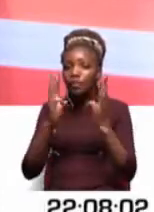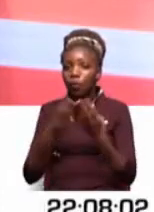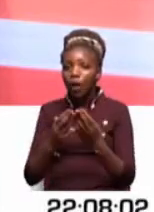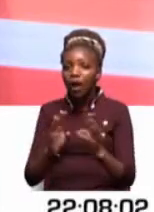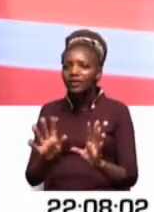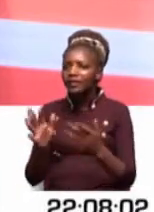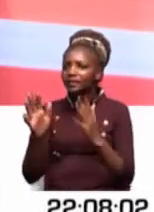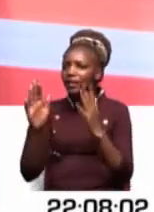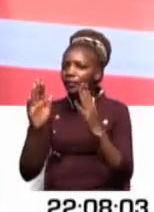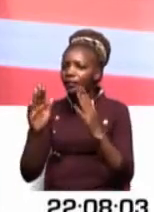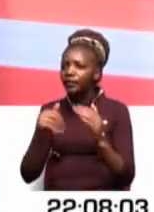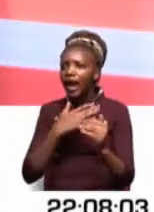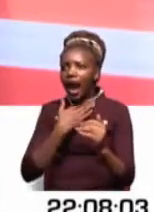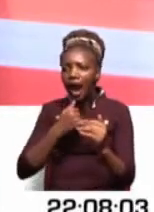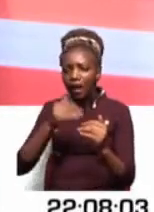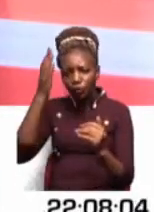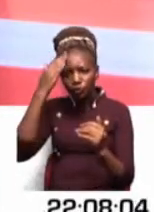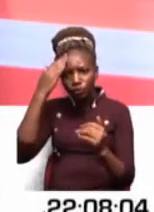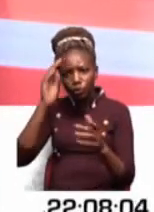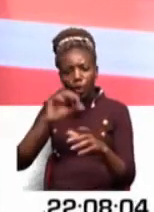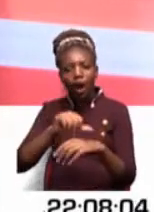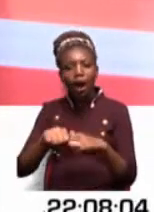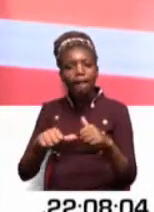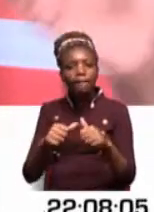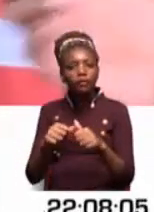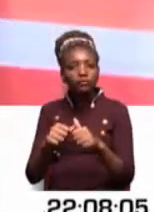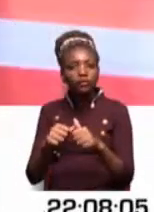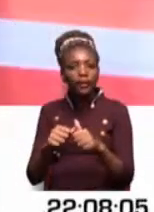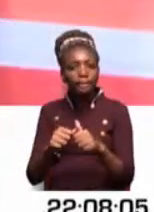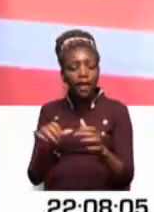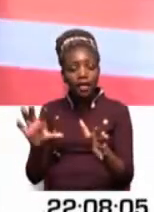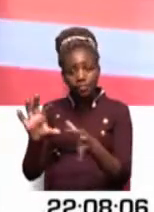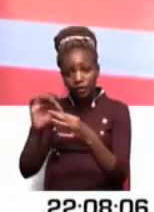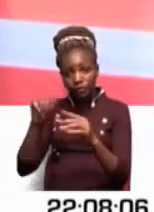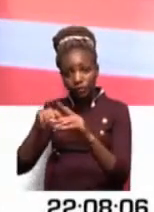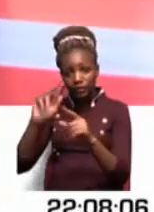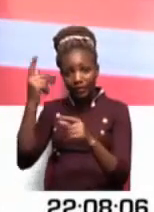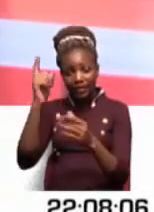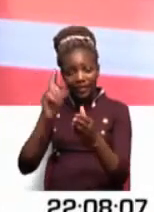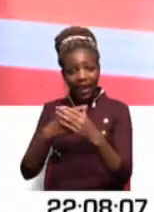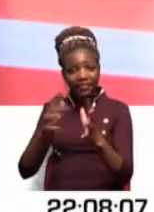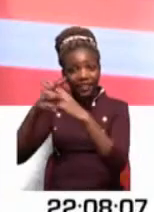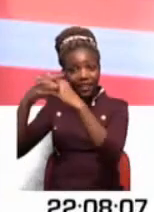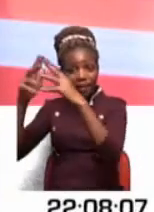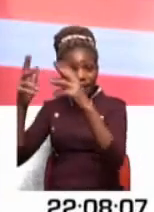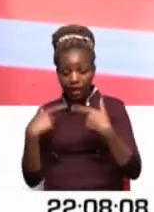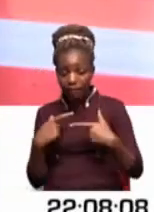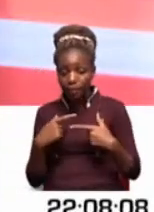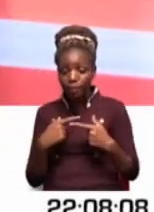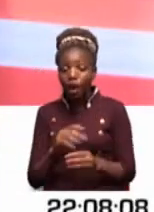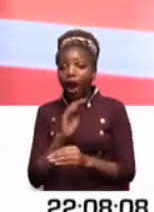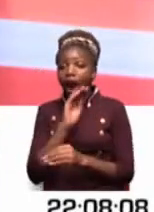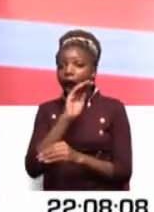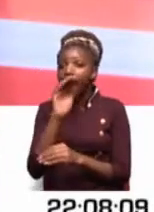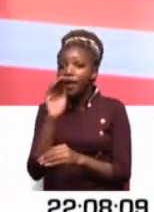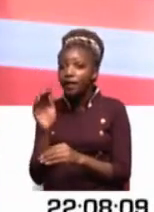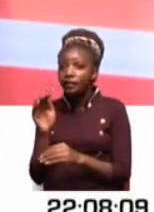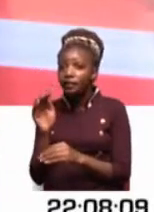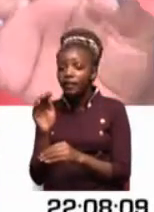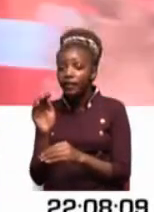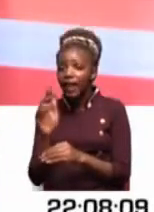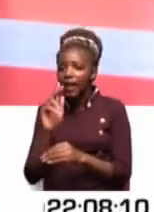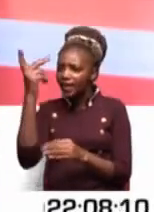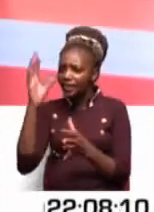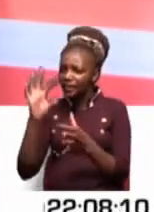this? Mm-hmm. How is it that Kenyans came together? And the Americans are asking, how can the Democrats and the Republicans come together? Mm-hmm.